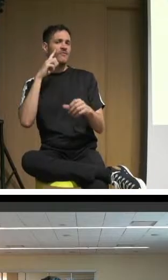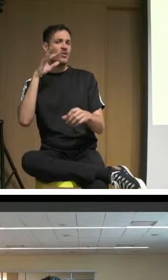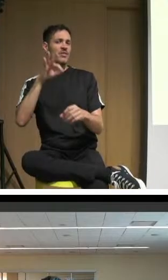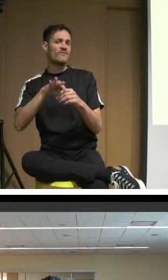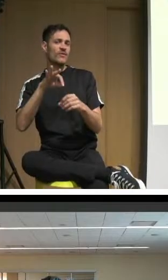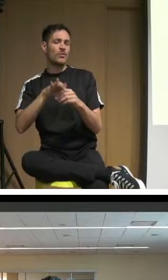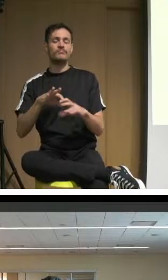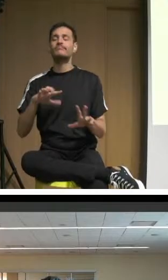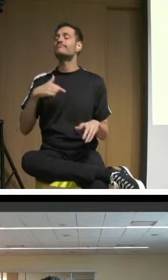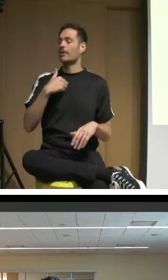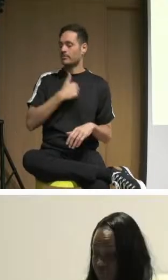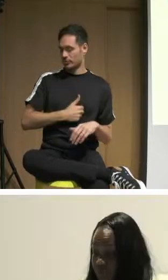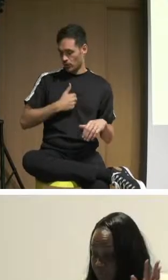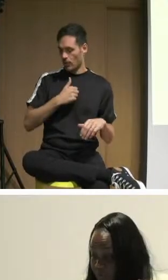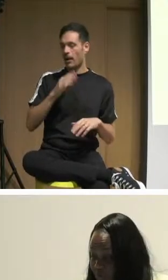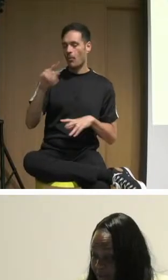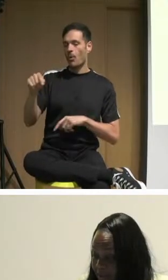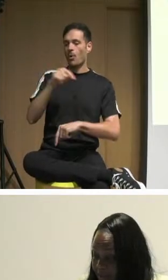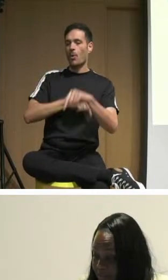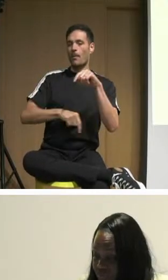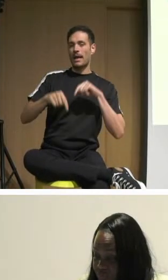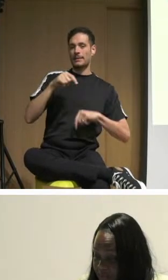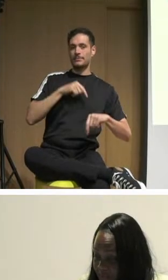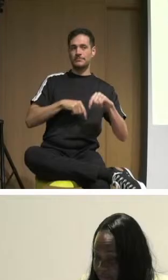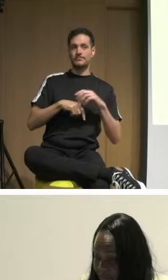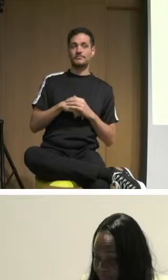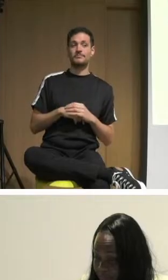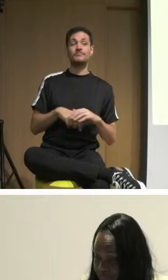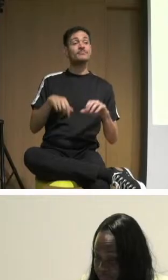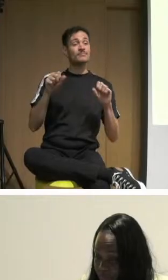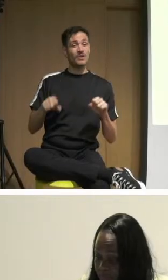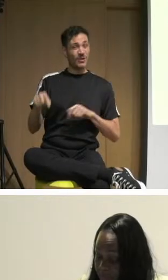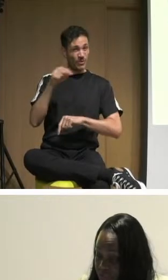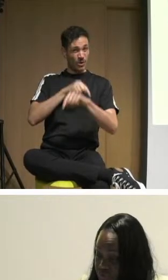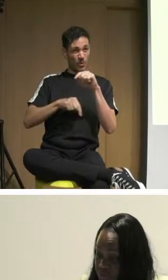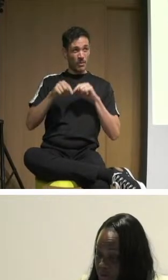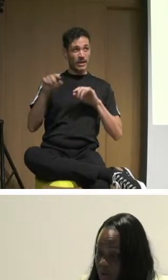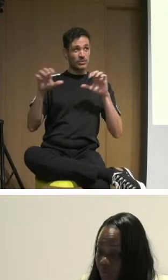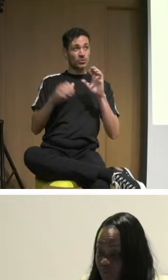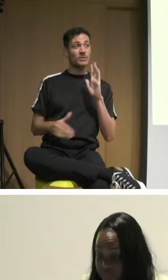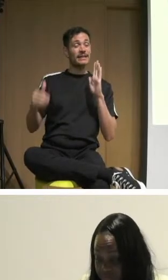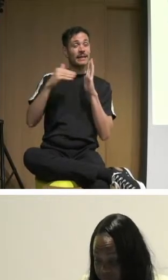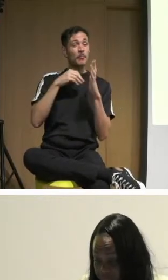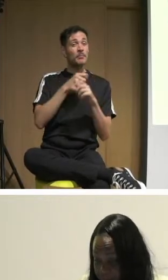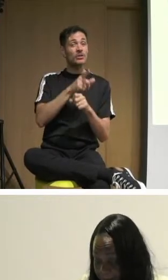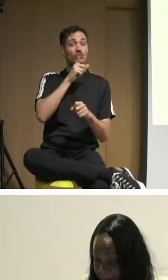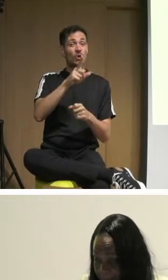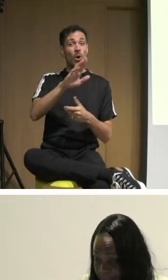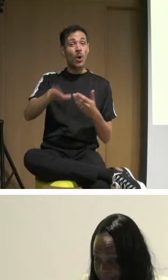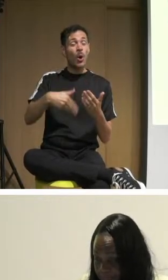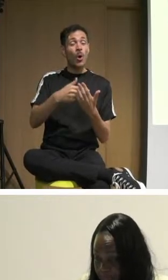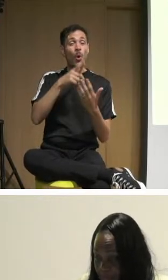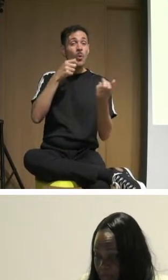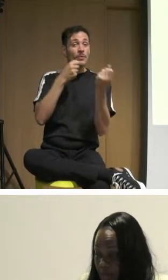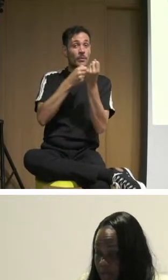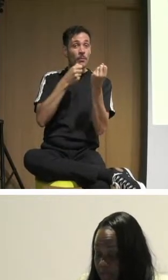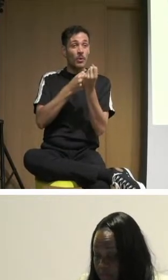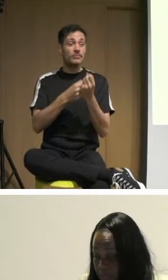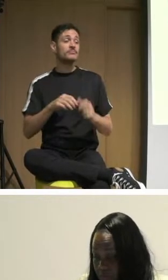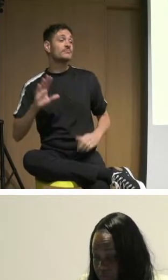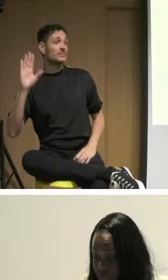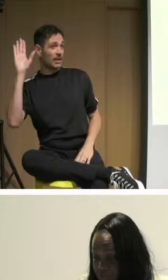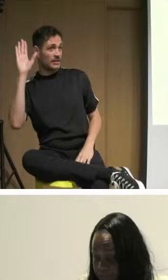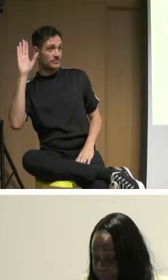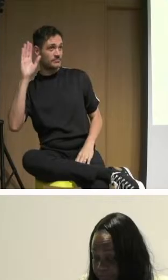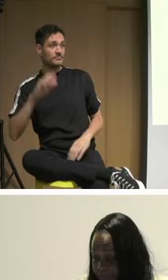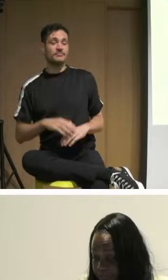go back. So can we go back and do that again so that we can make sure? All in favor? Aye. Aye. Any opposed?